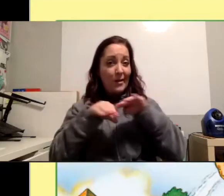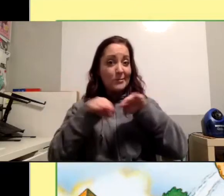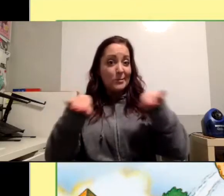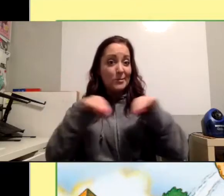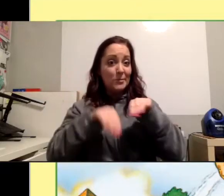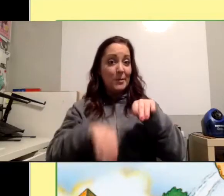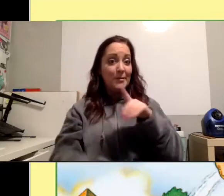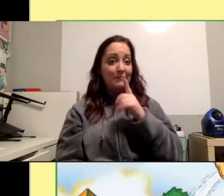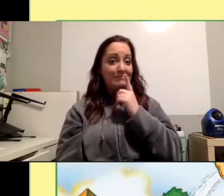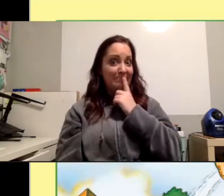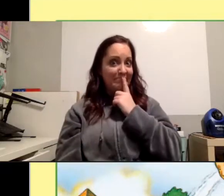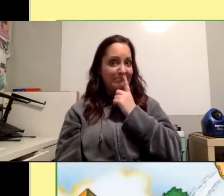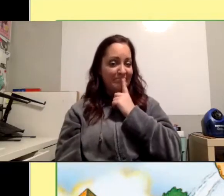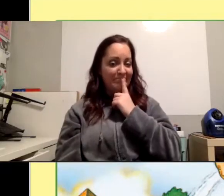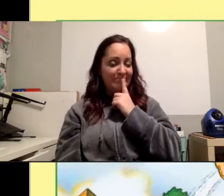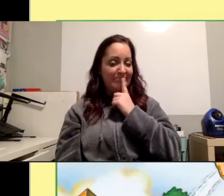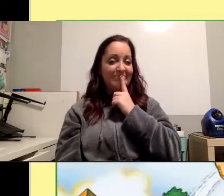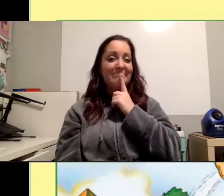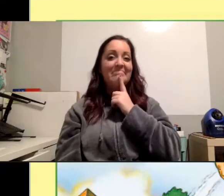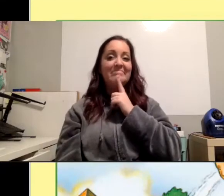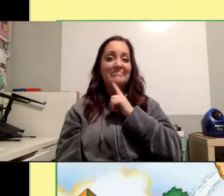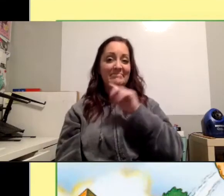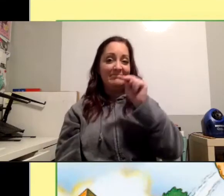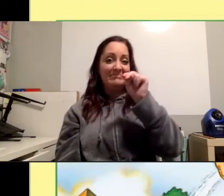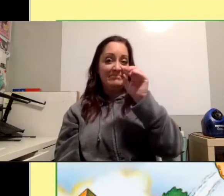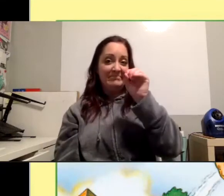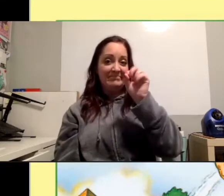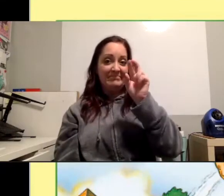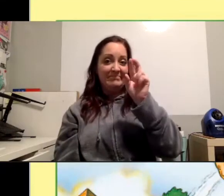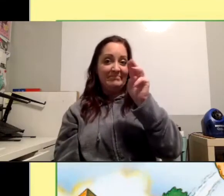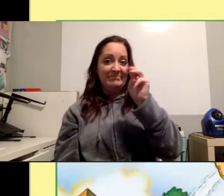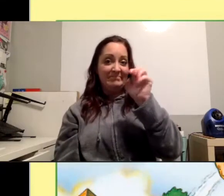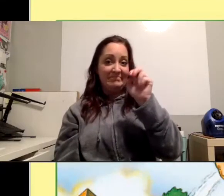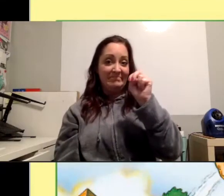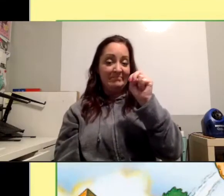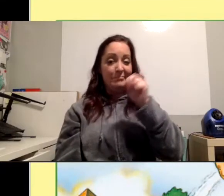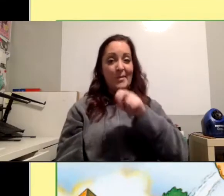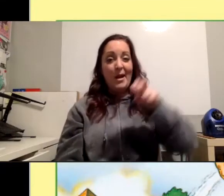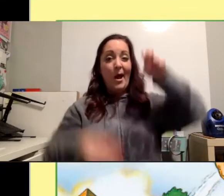says, "Yeah, go ahead, you can swim."